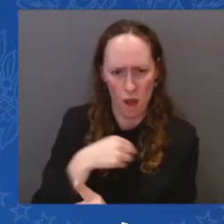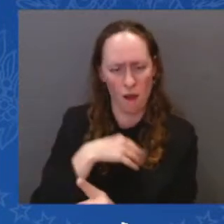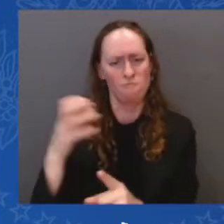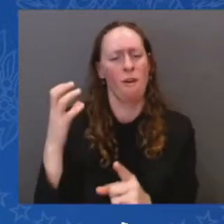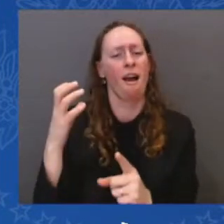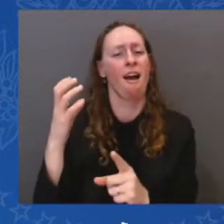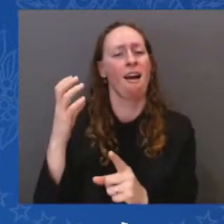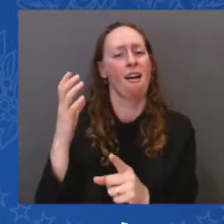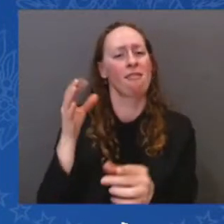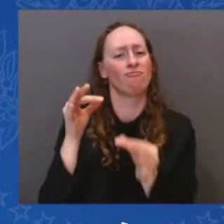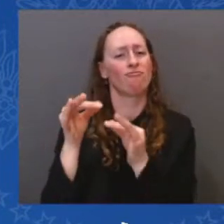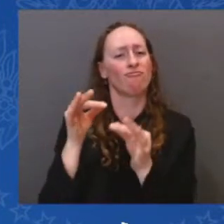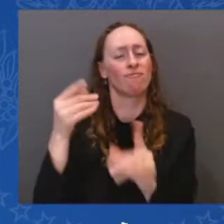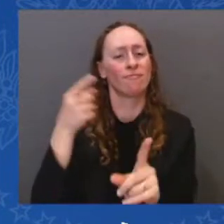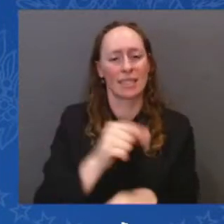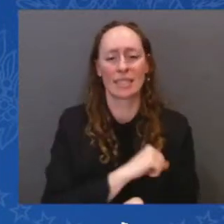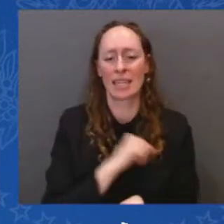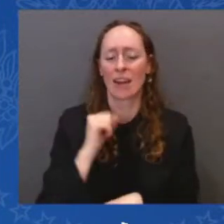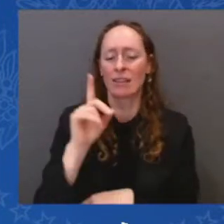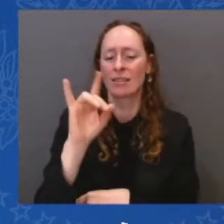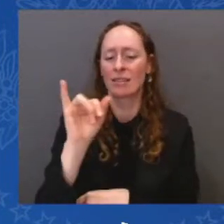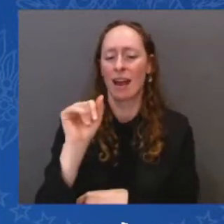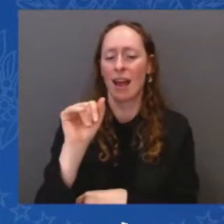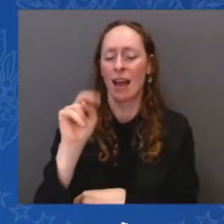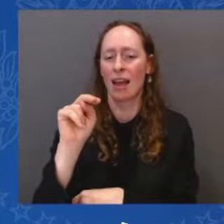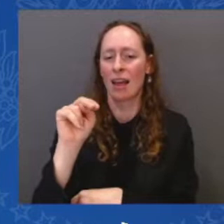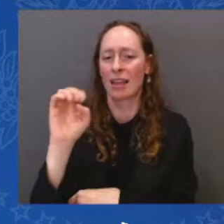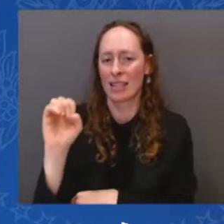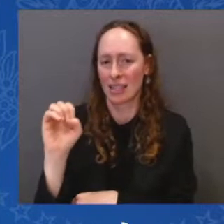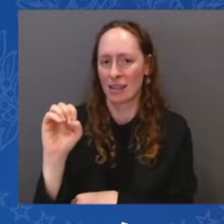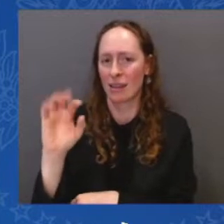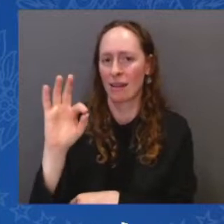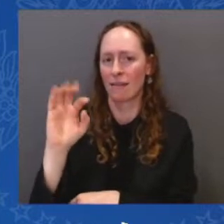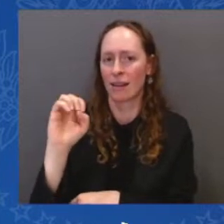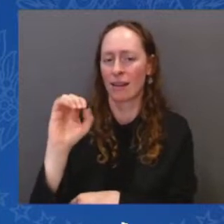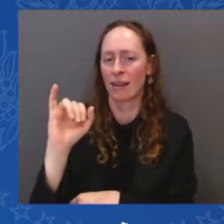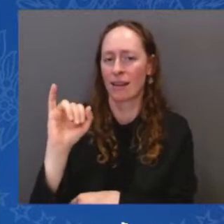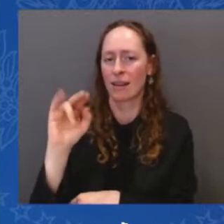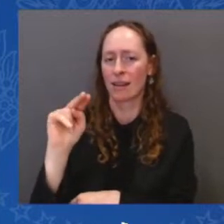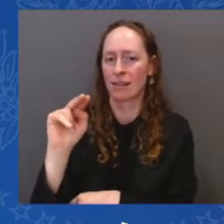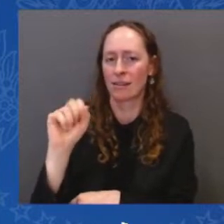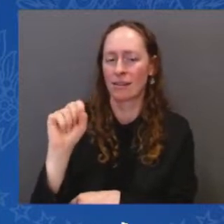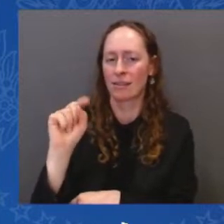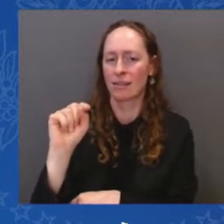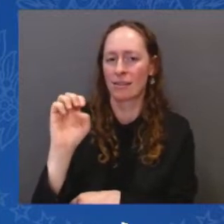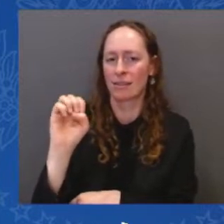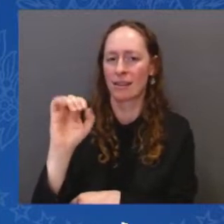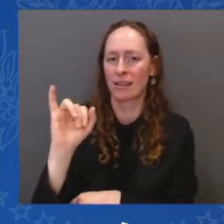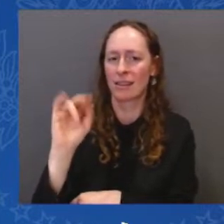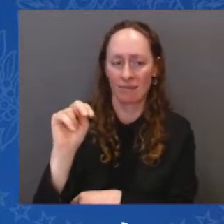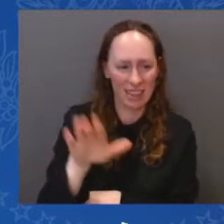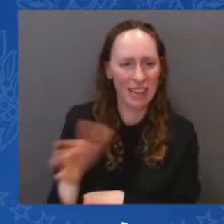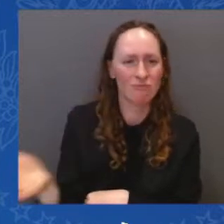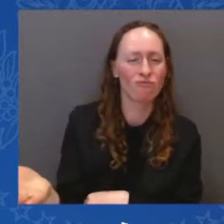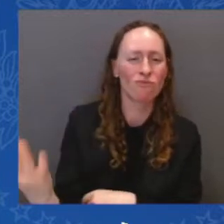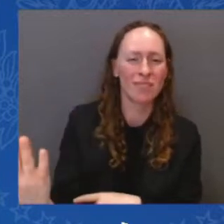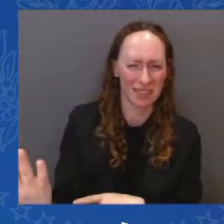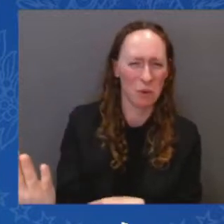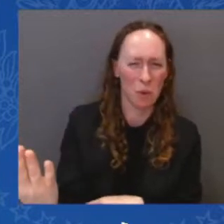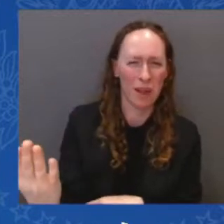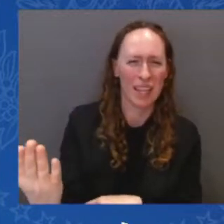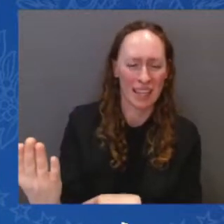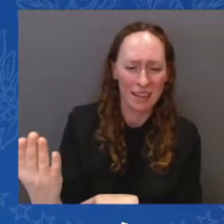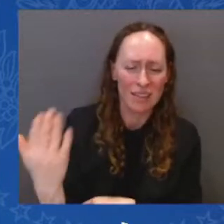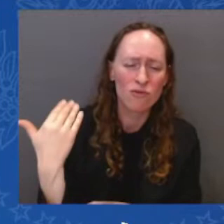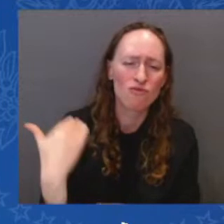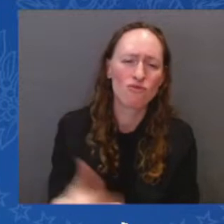morning. She was a historic figure, trailblazer for women, and a great friend.